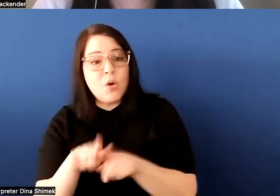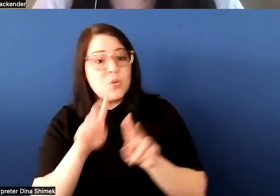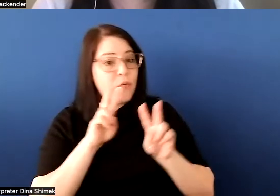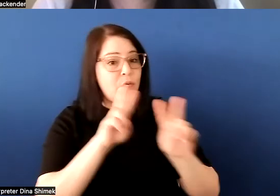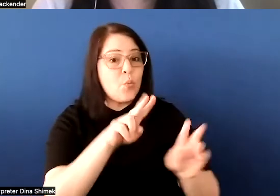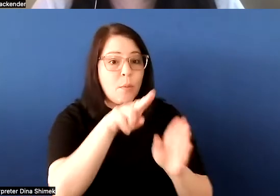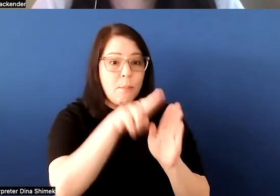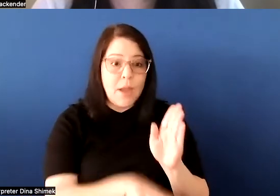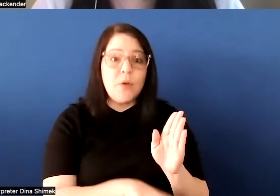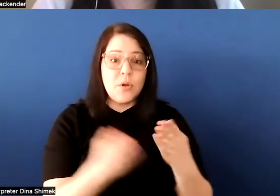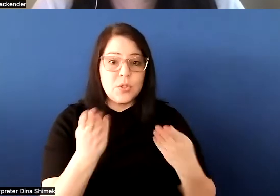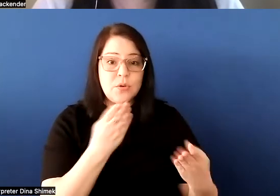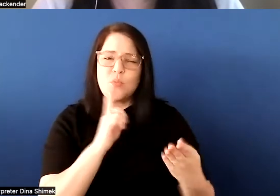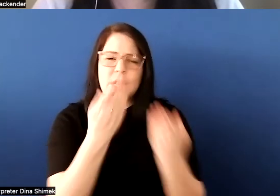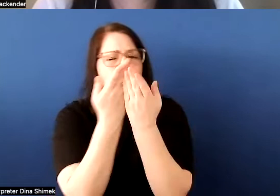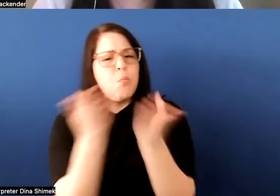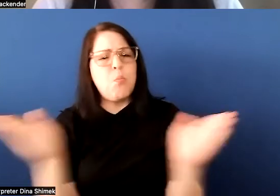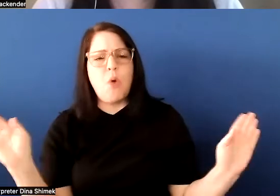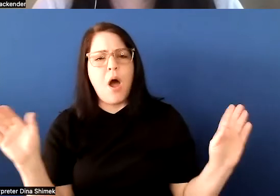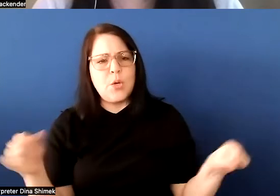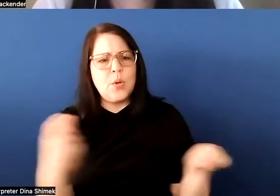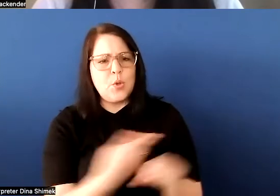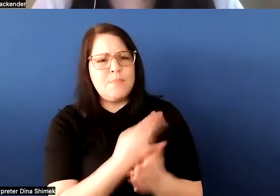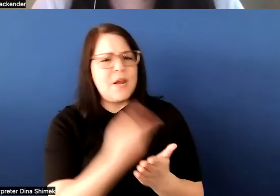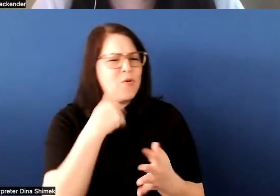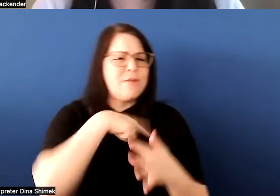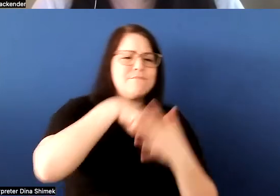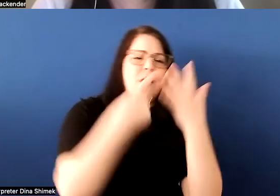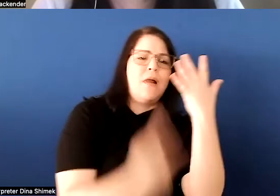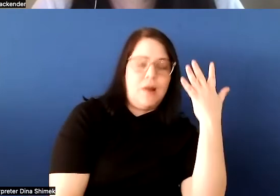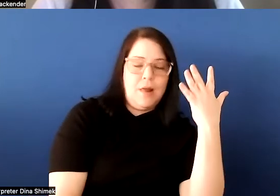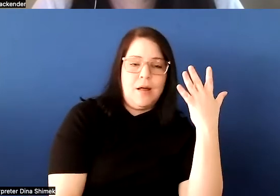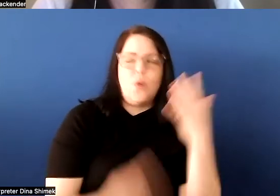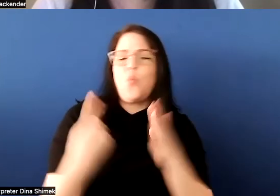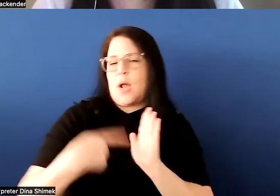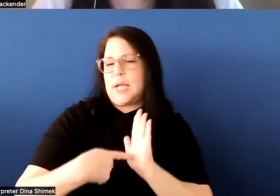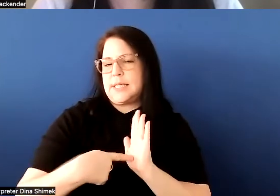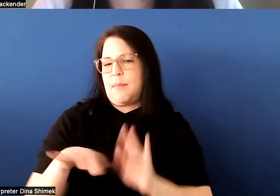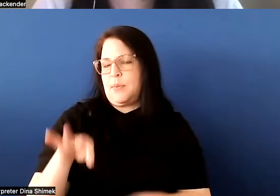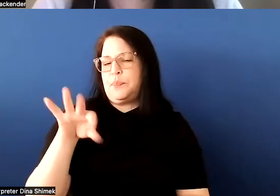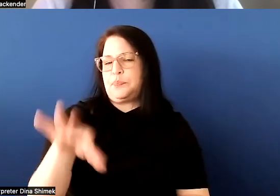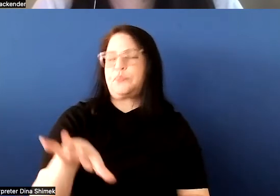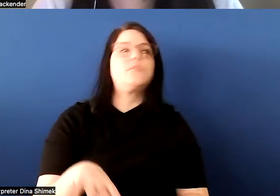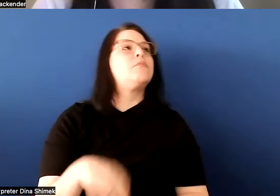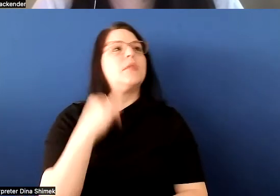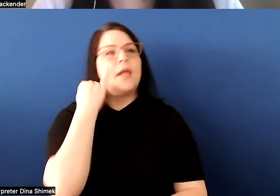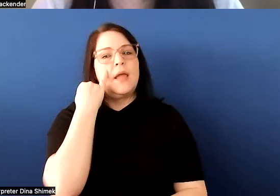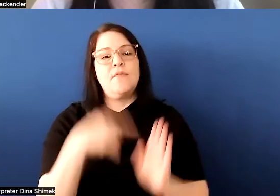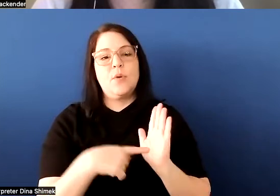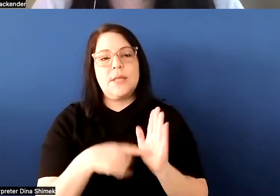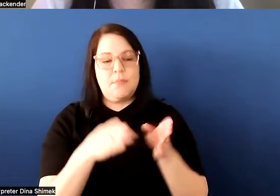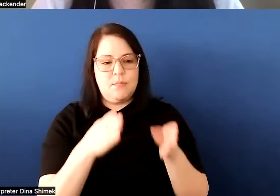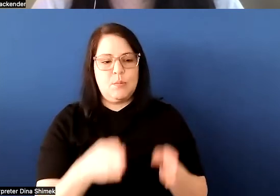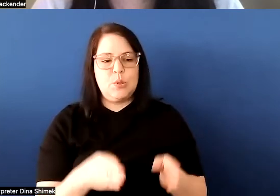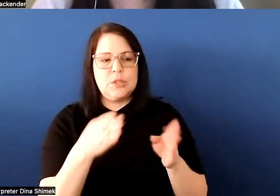And so it's pretty broad. And the unique thing is Treasury said, we'll give you one example. And let's say you had an individual